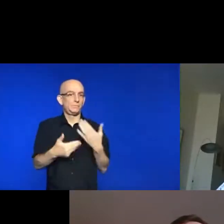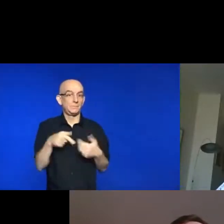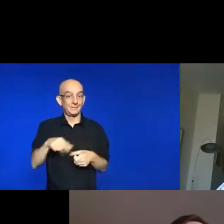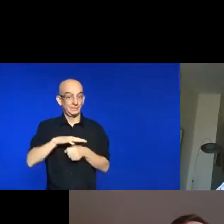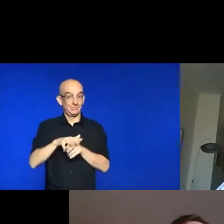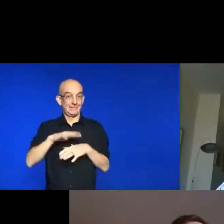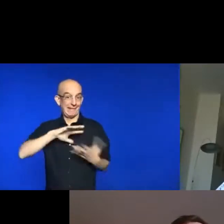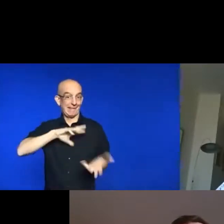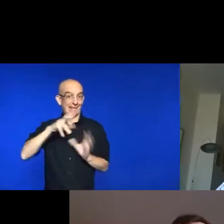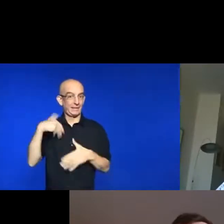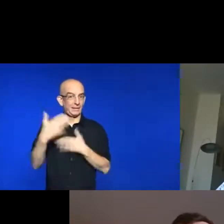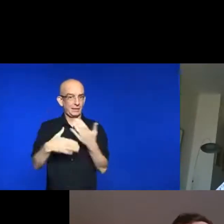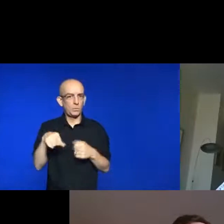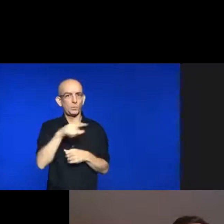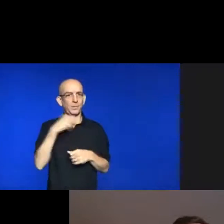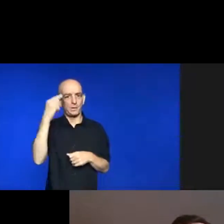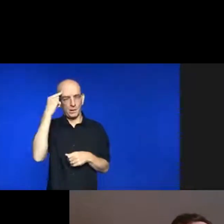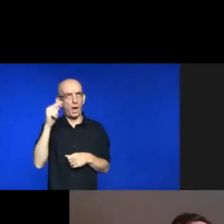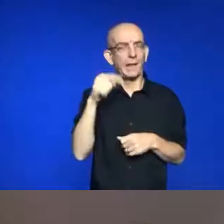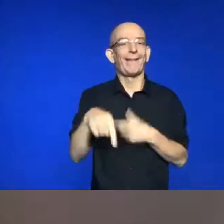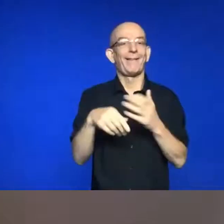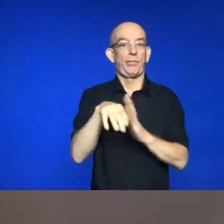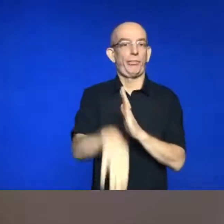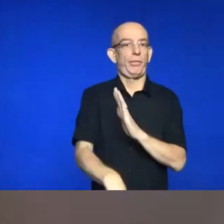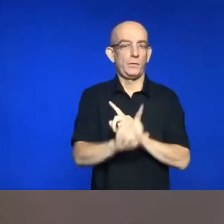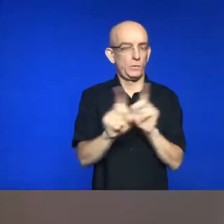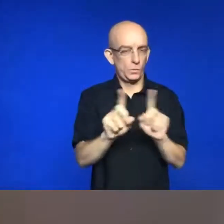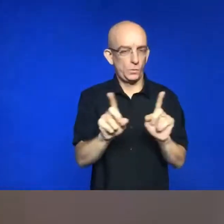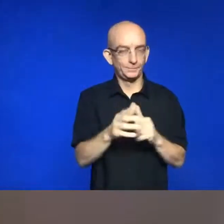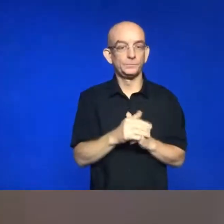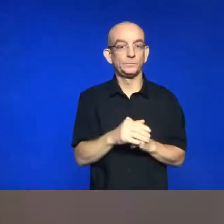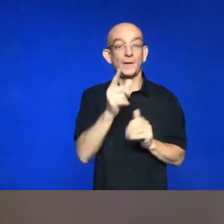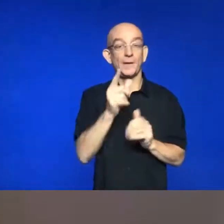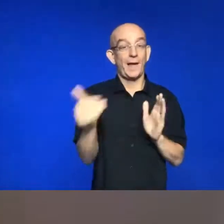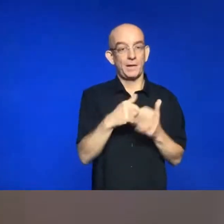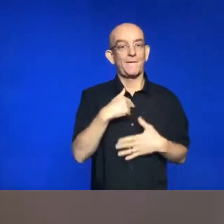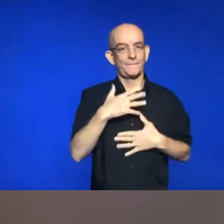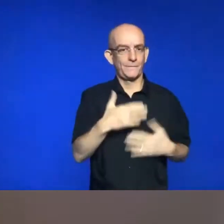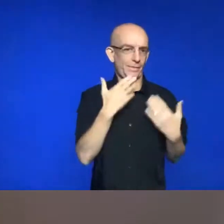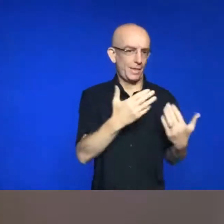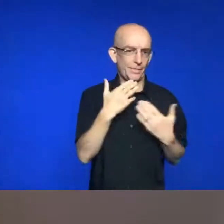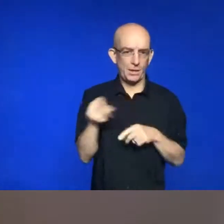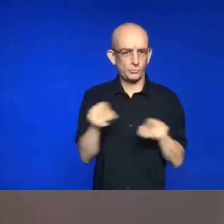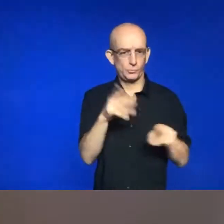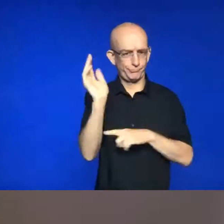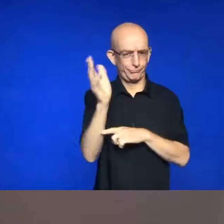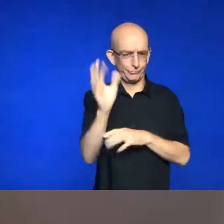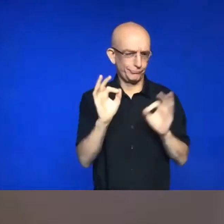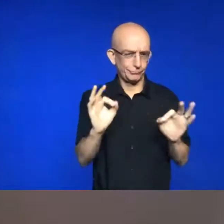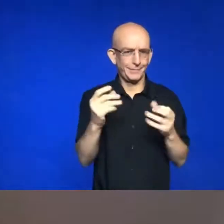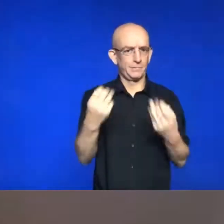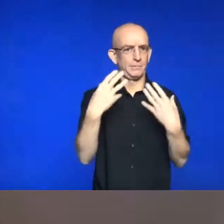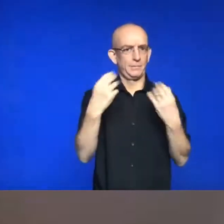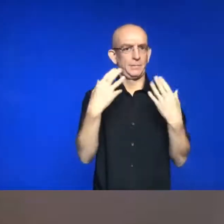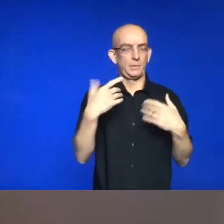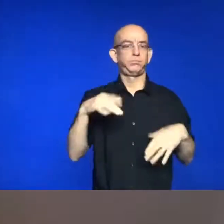Again, I would like to thank both of you. It was really very informative. Once again, if you